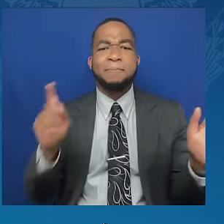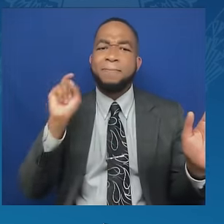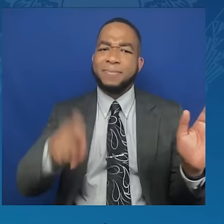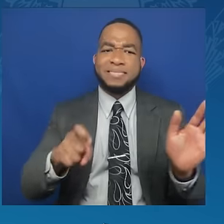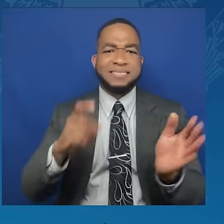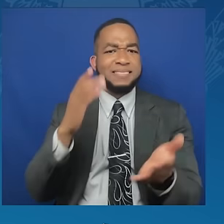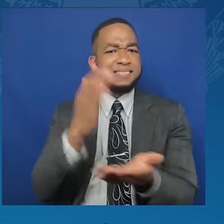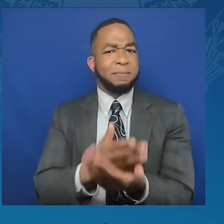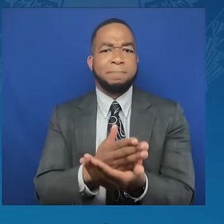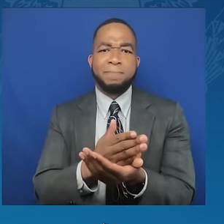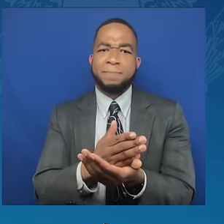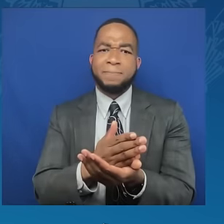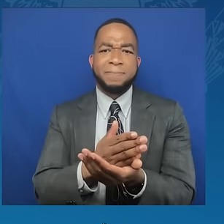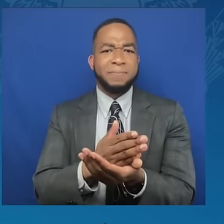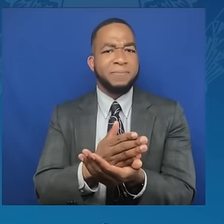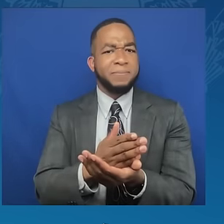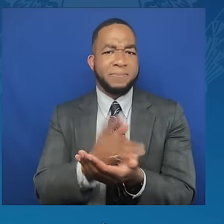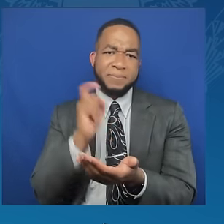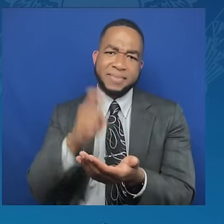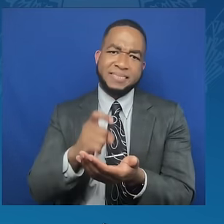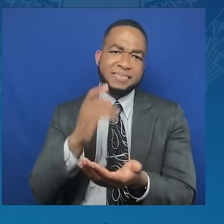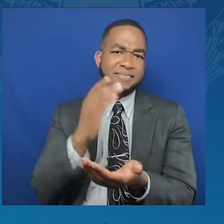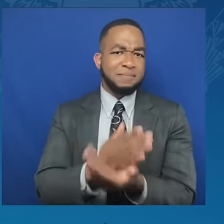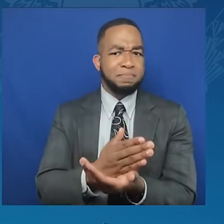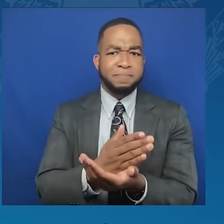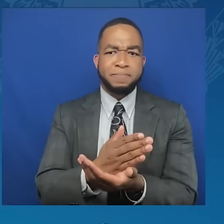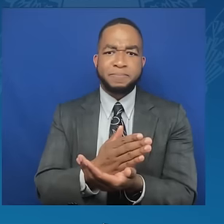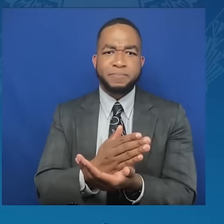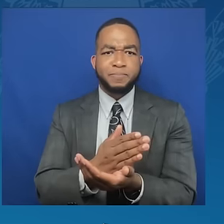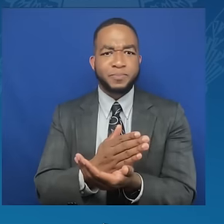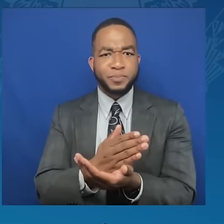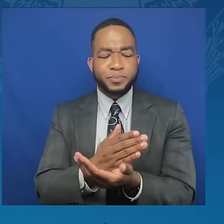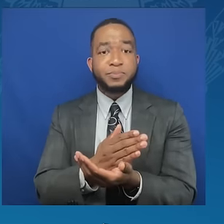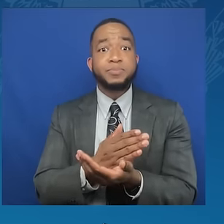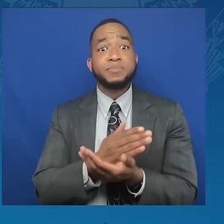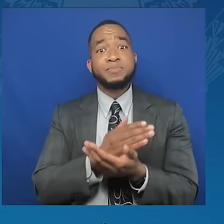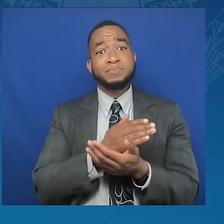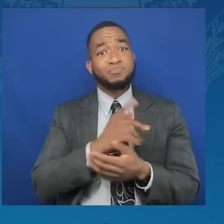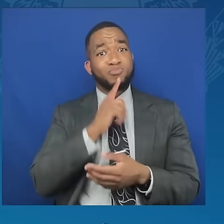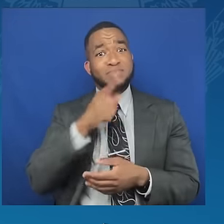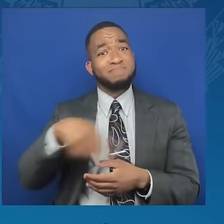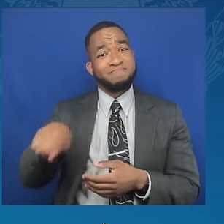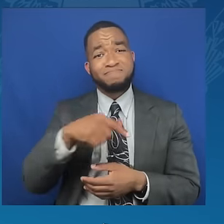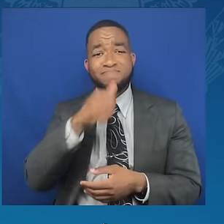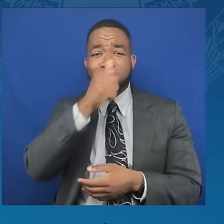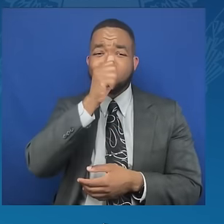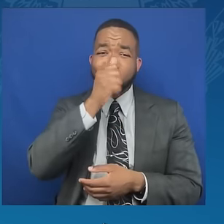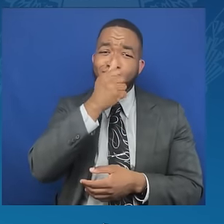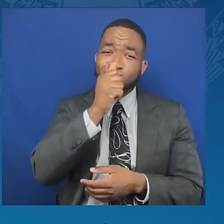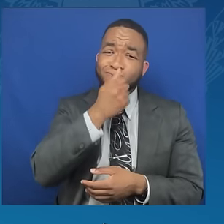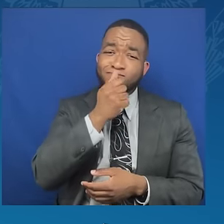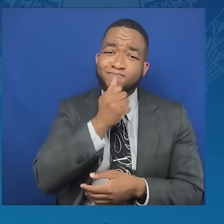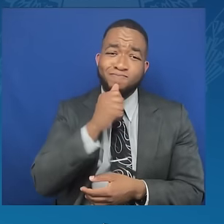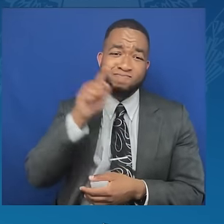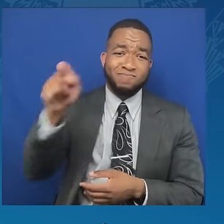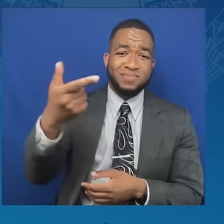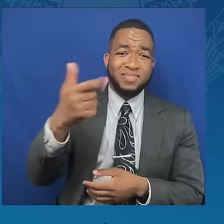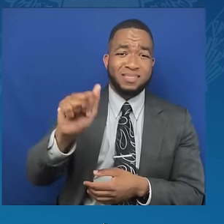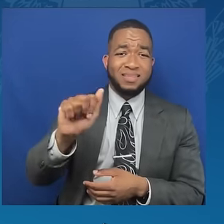immense scale of suffering in Gaza, there must be an immediate